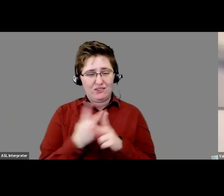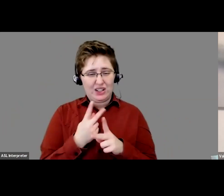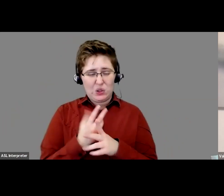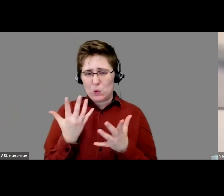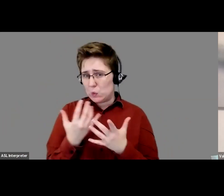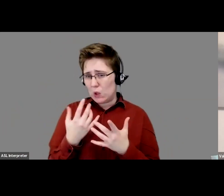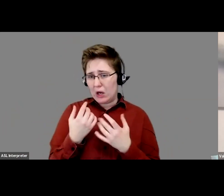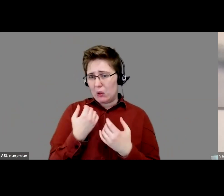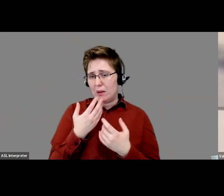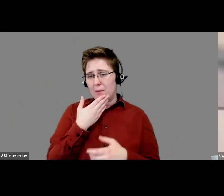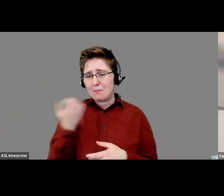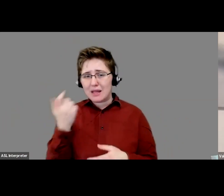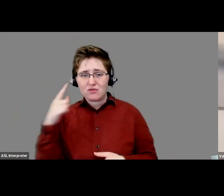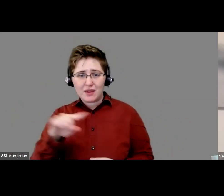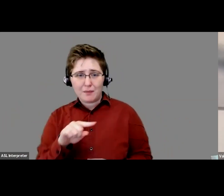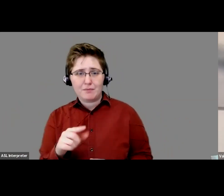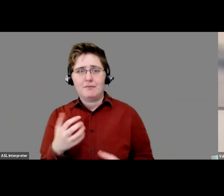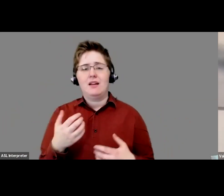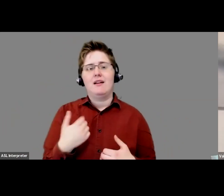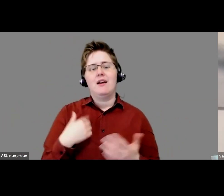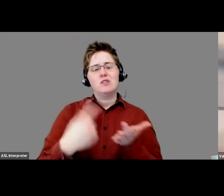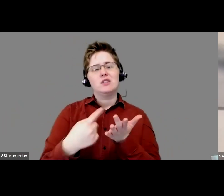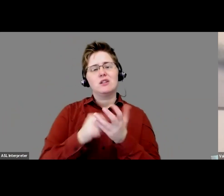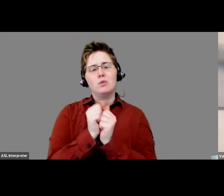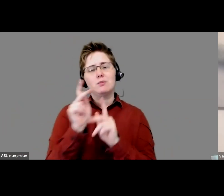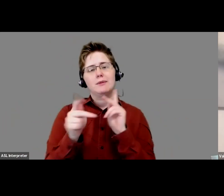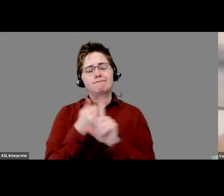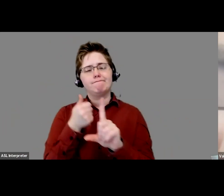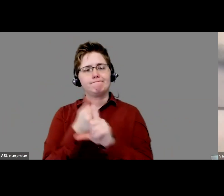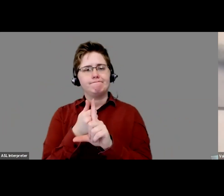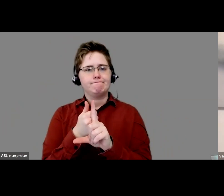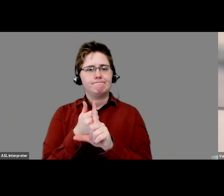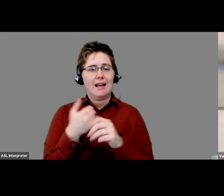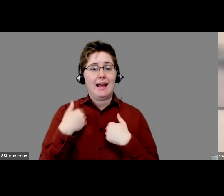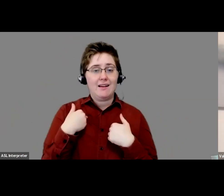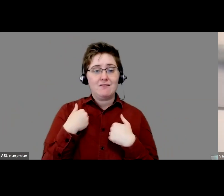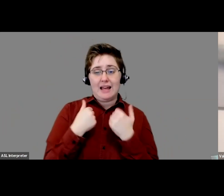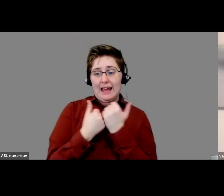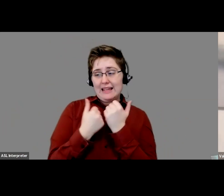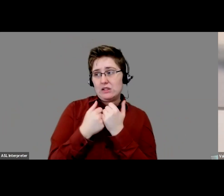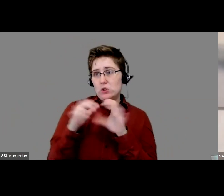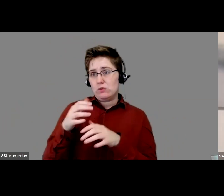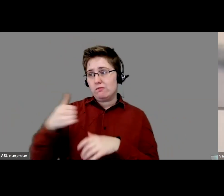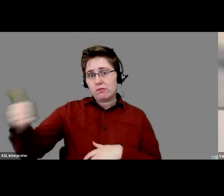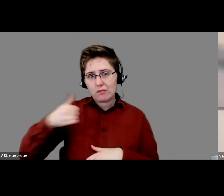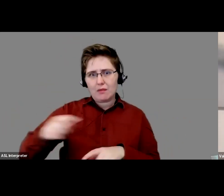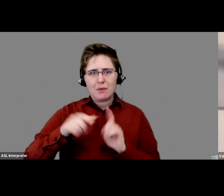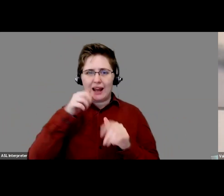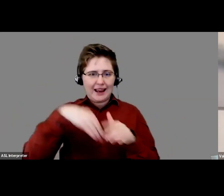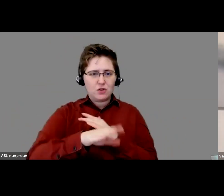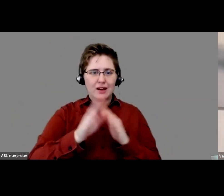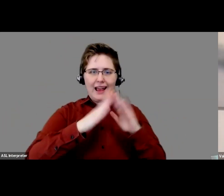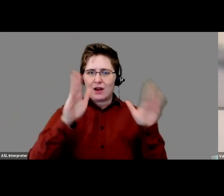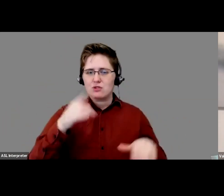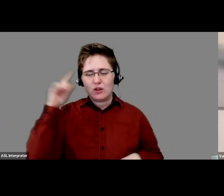works best for them. I've talked to people who have aides that run errands for them but aren't coming into their house.